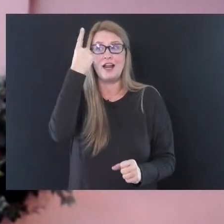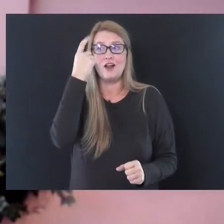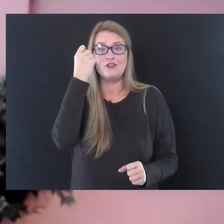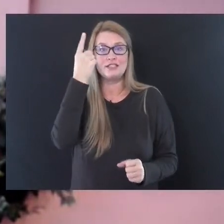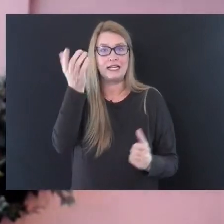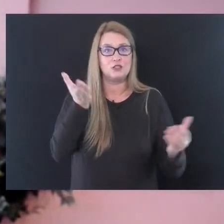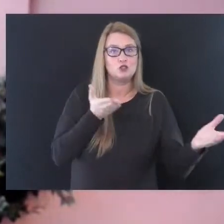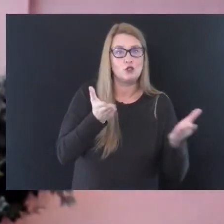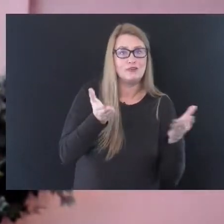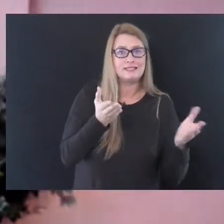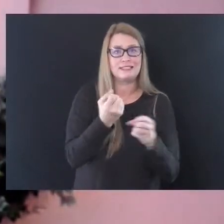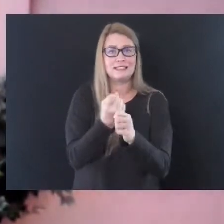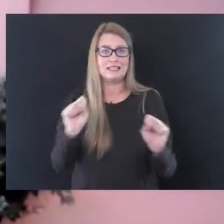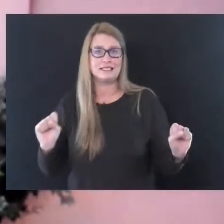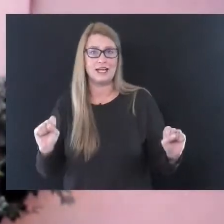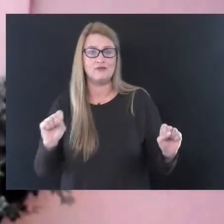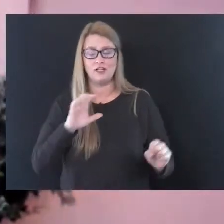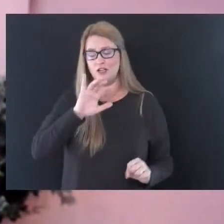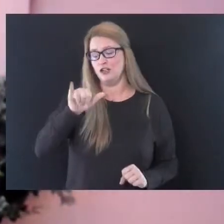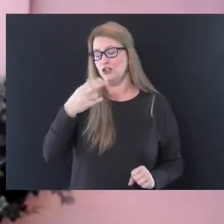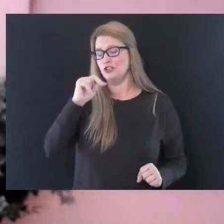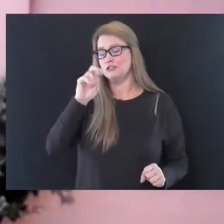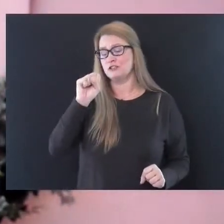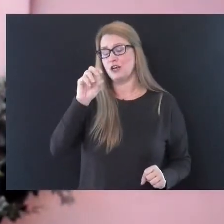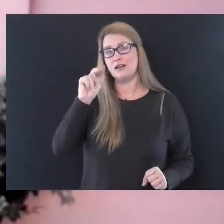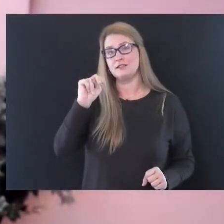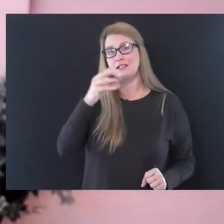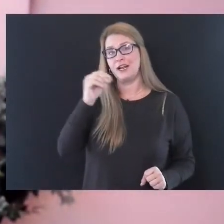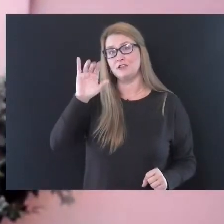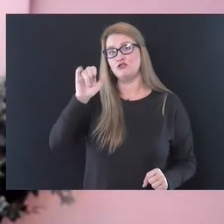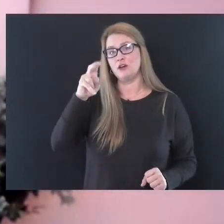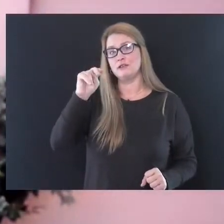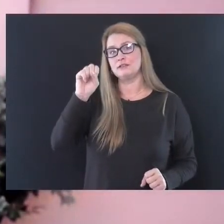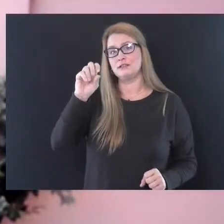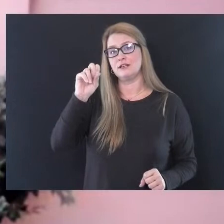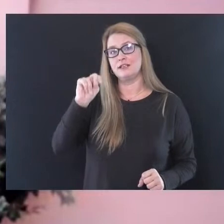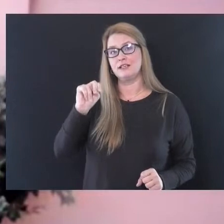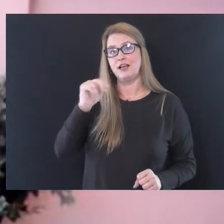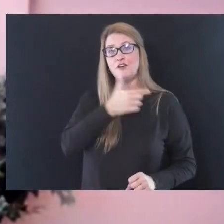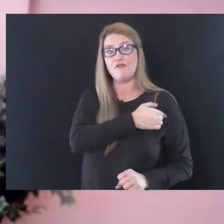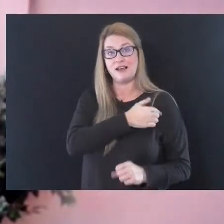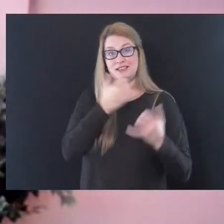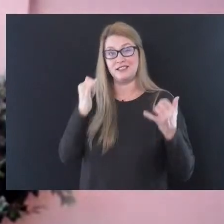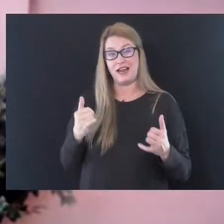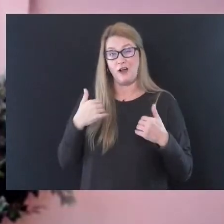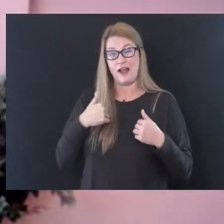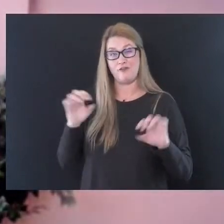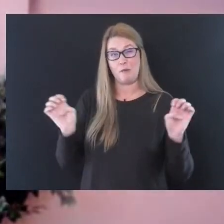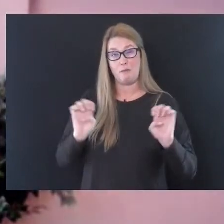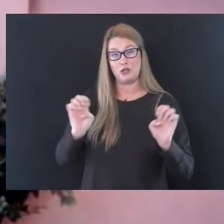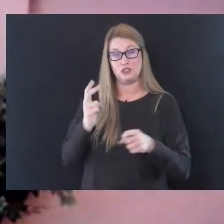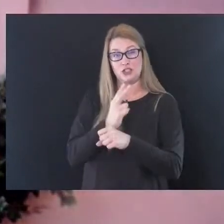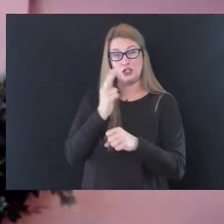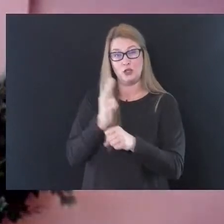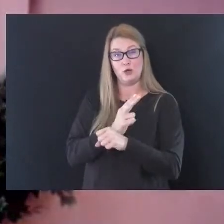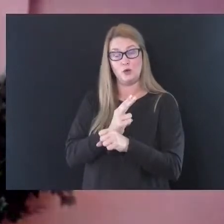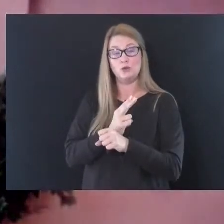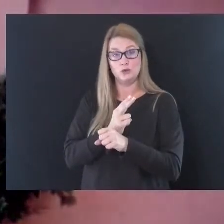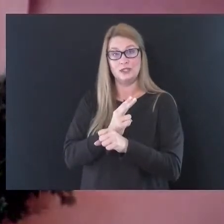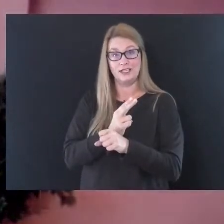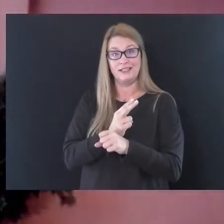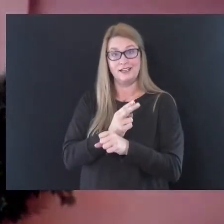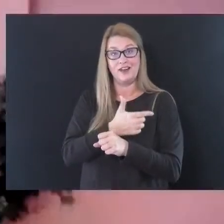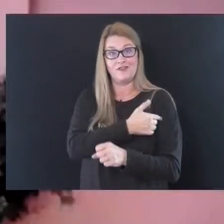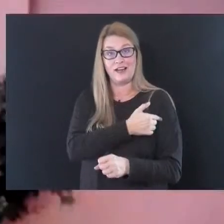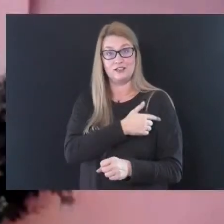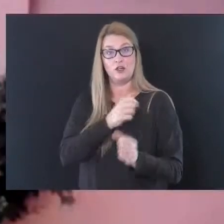is. The Johnson & Johnson vaccine is now undergoing emergency use authorization application at the Food and